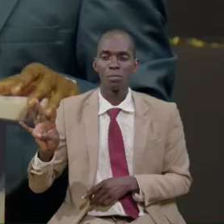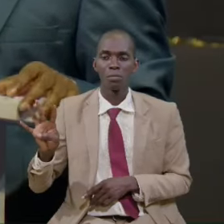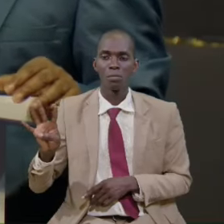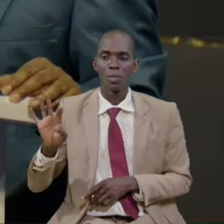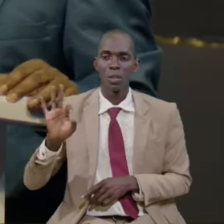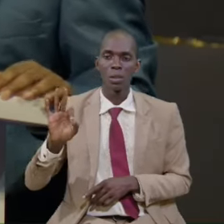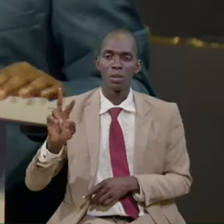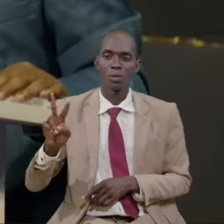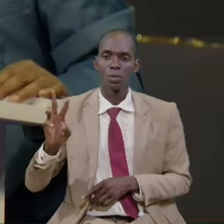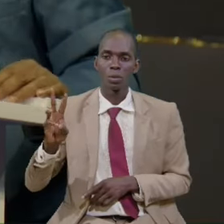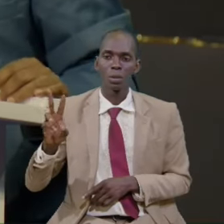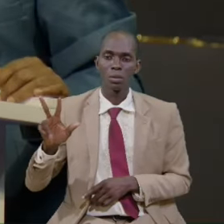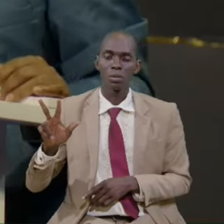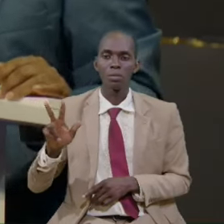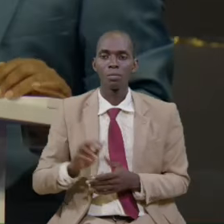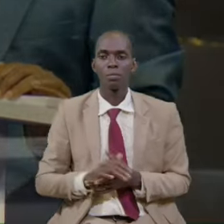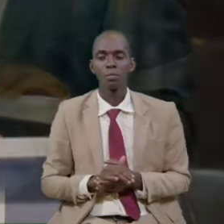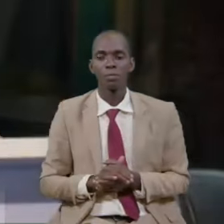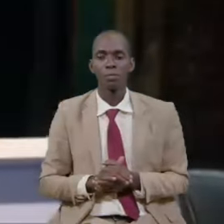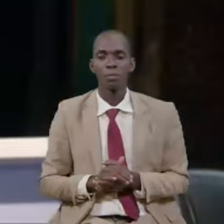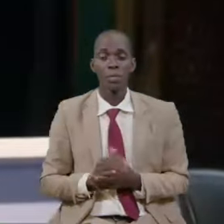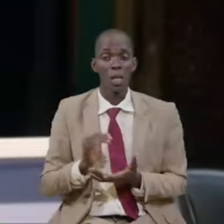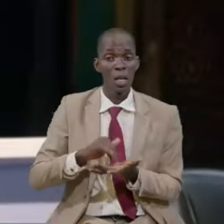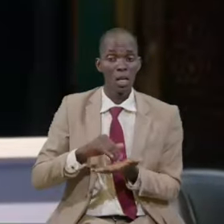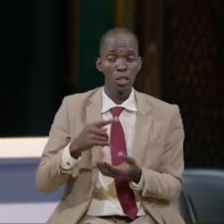+234 91 54 44 92 63. I'll go through it again.